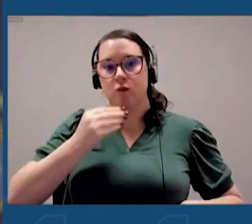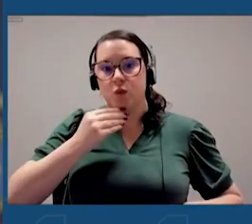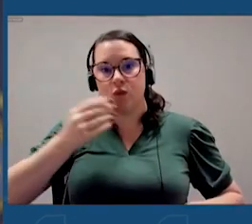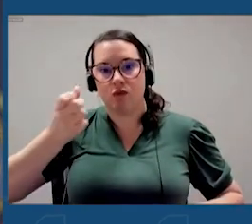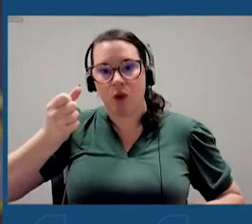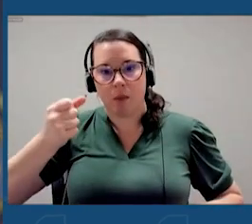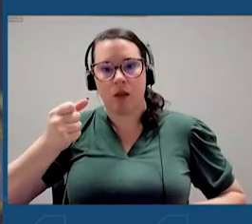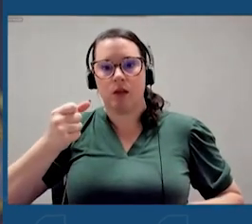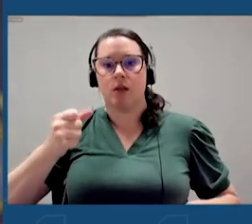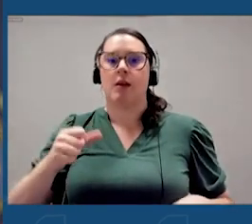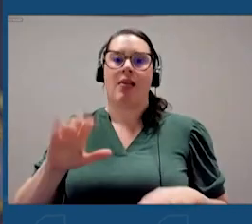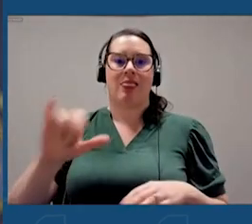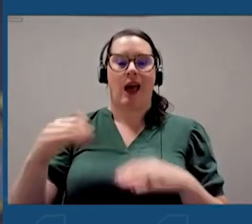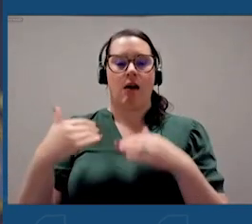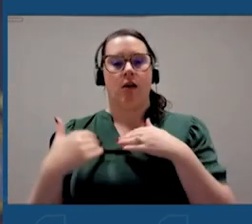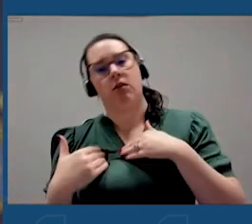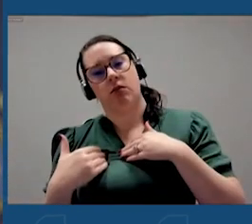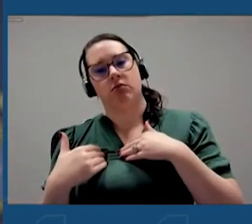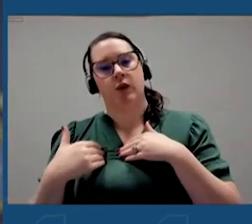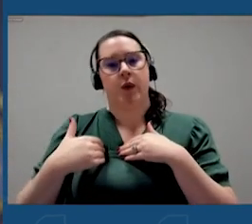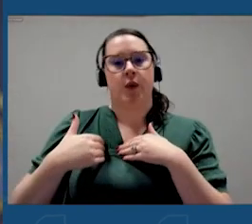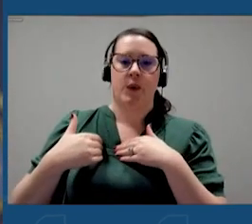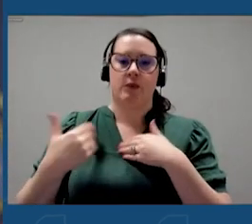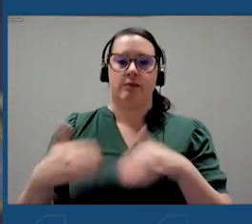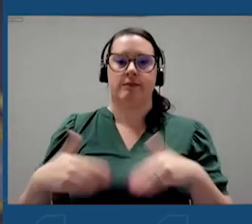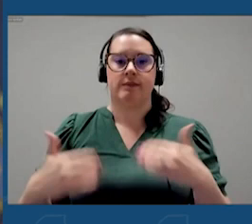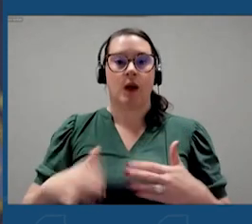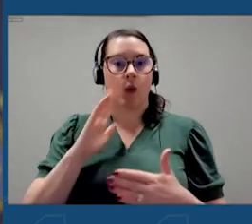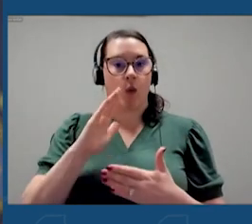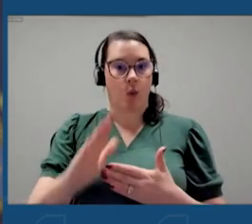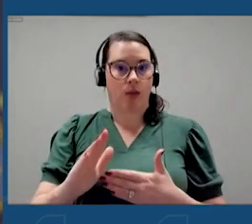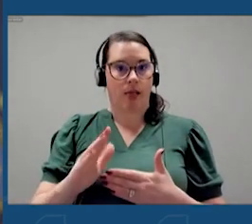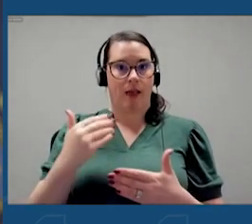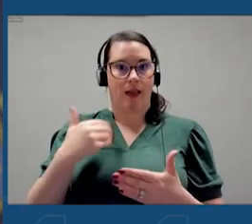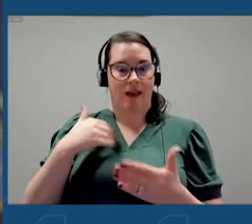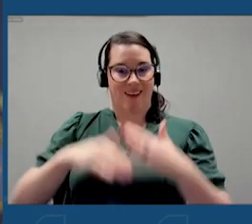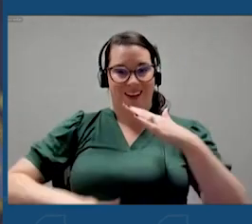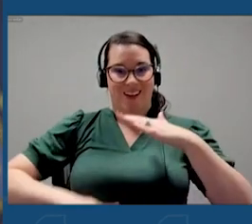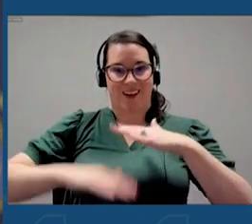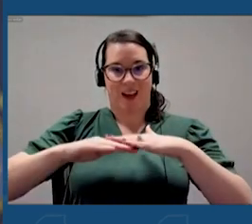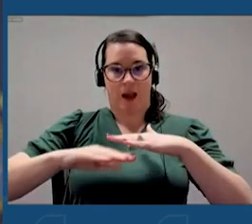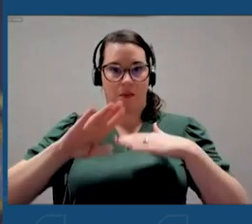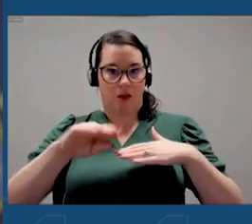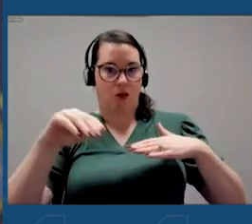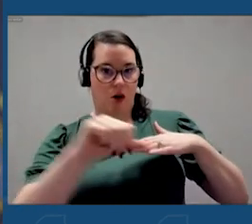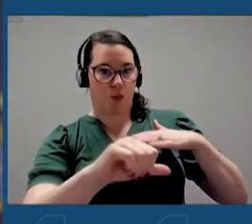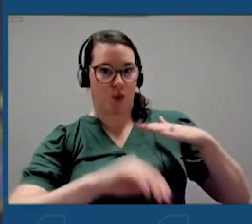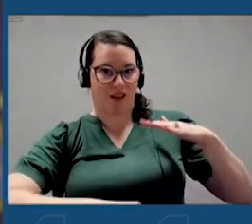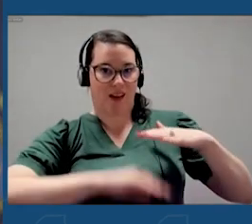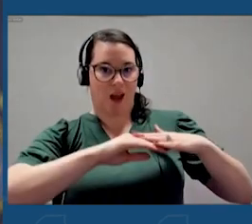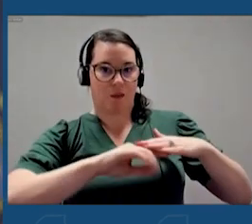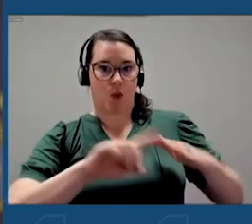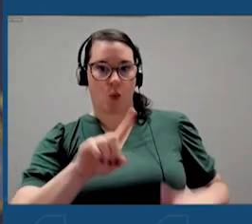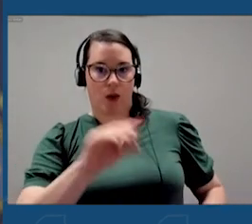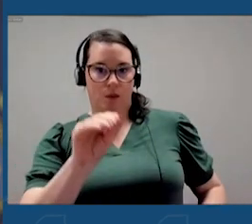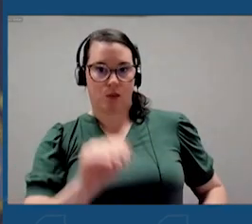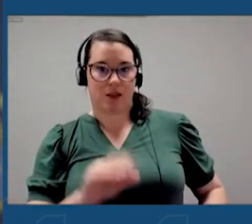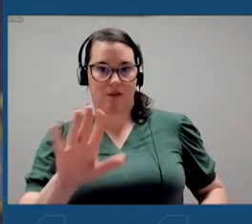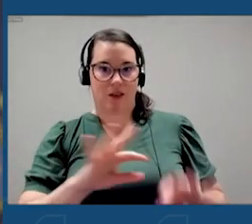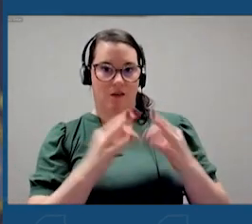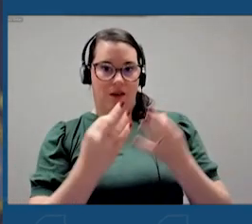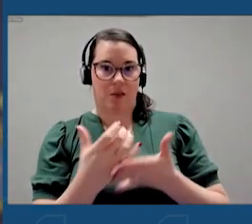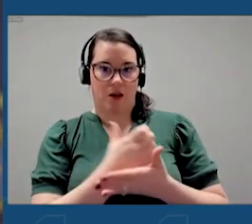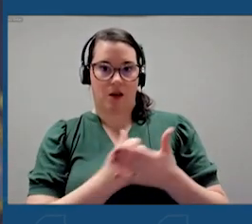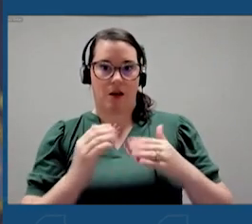burden. And we'll make that a contribution be capped at 1% of their family income above the poverty